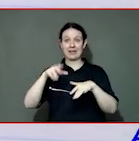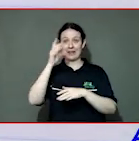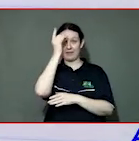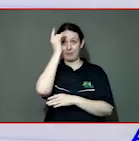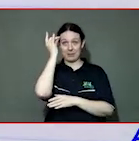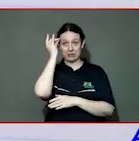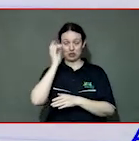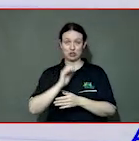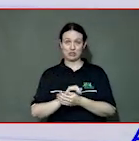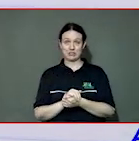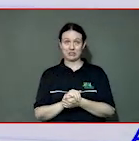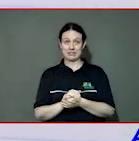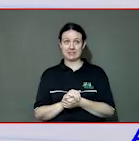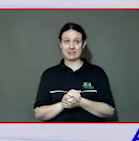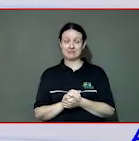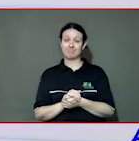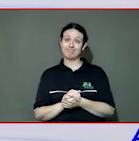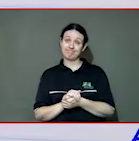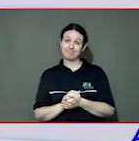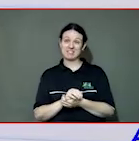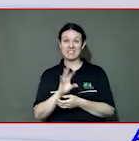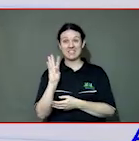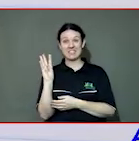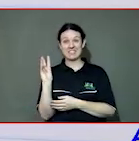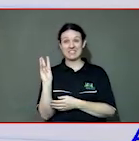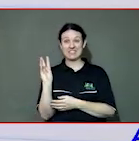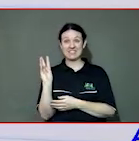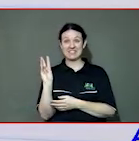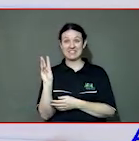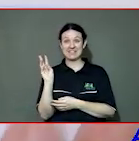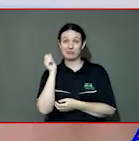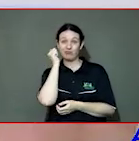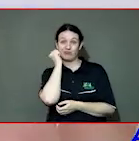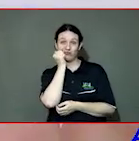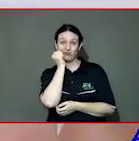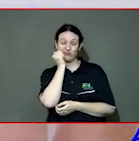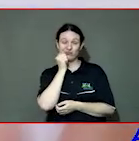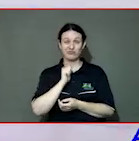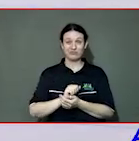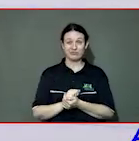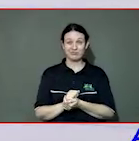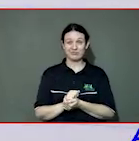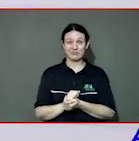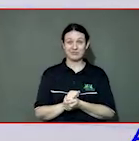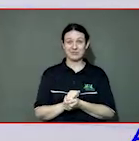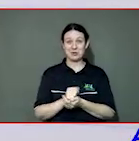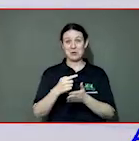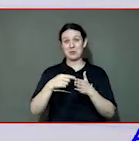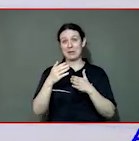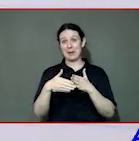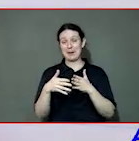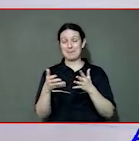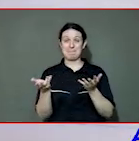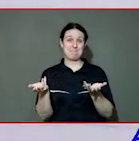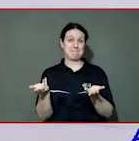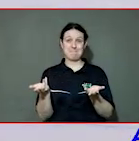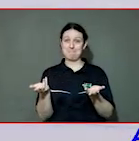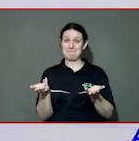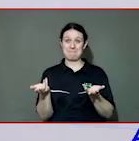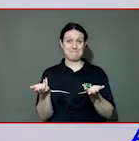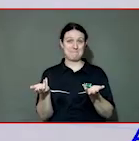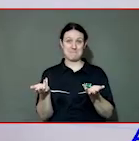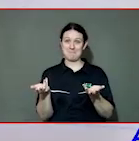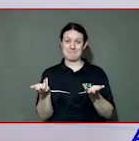March. It's unfortunately on a Thursday. It's not on over a weekend.